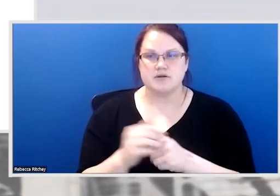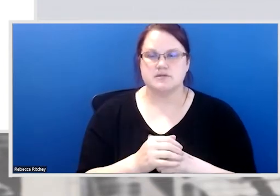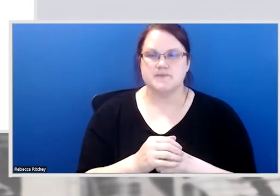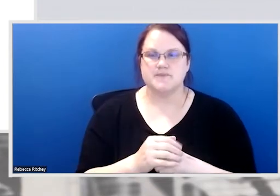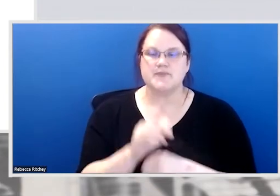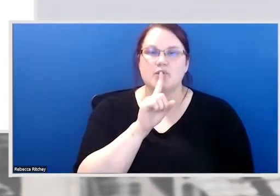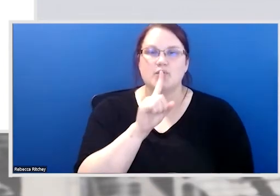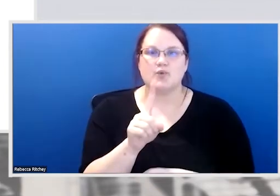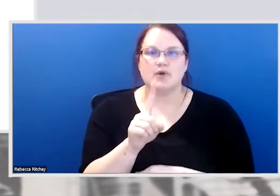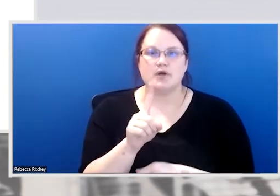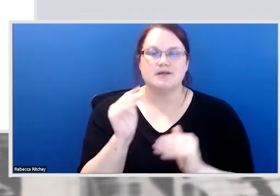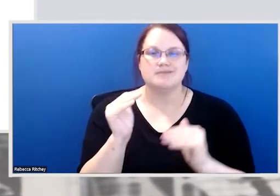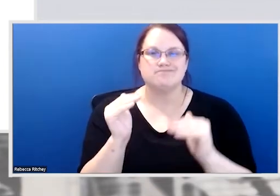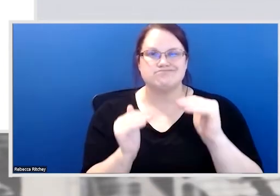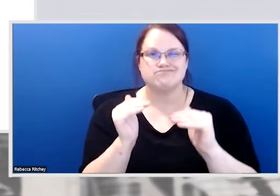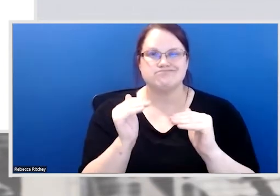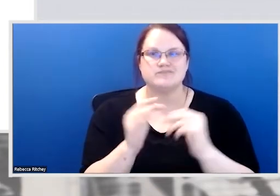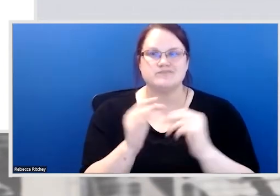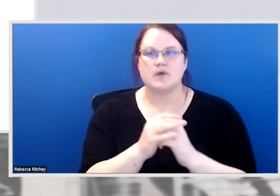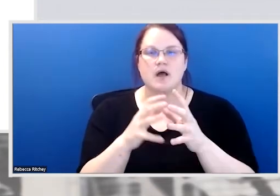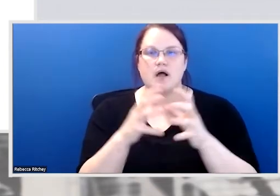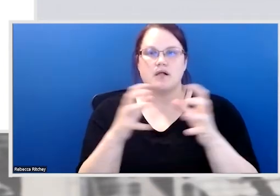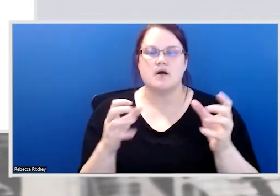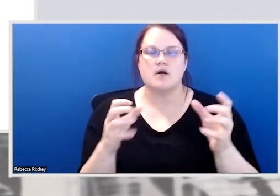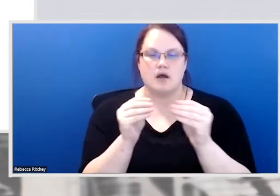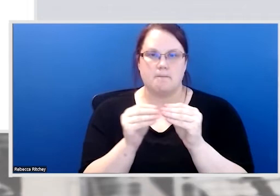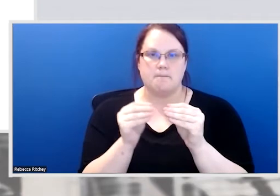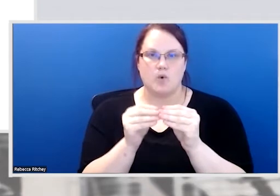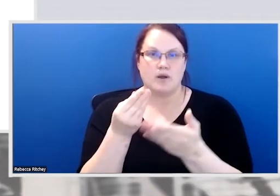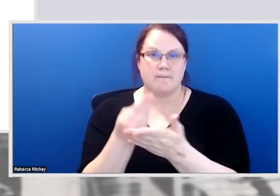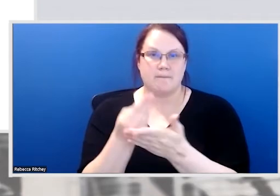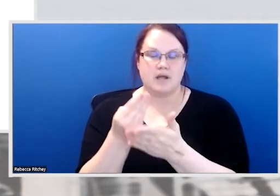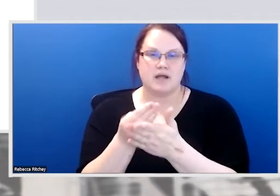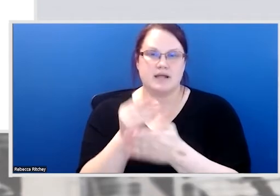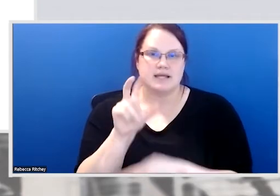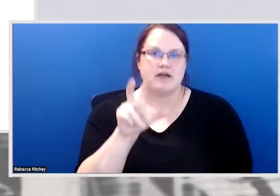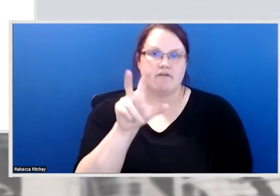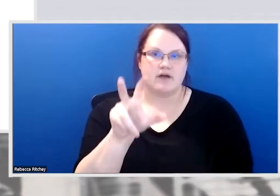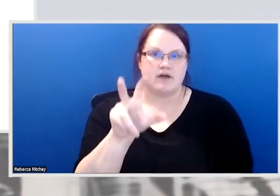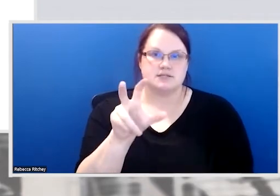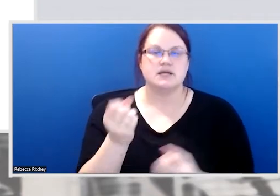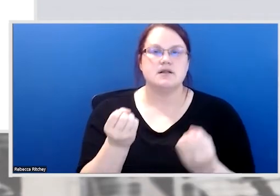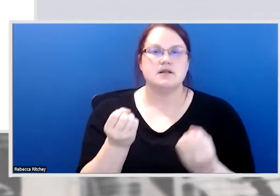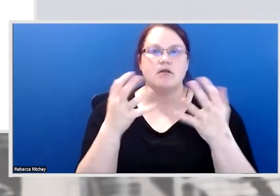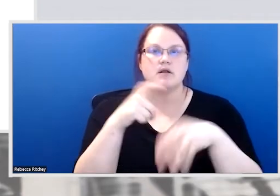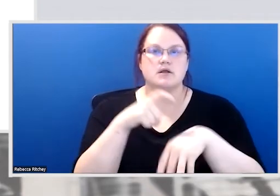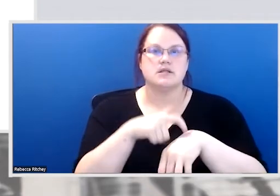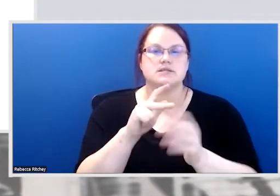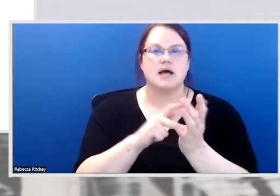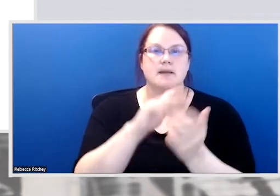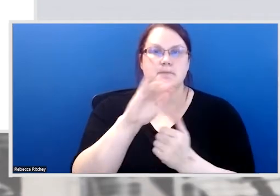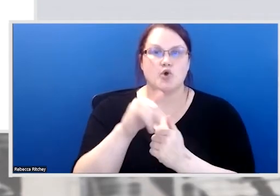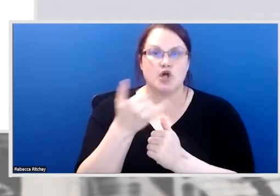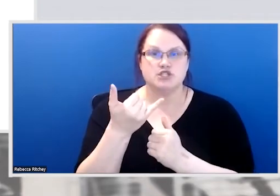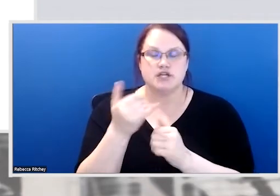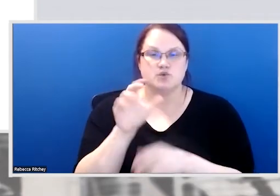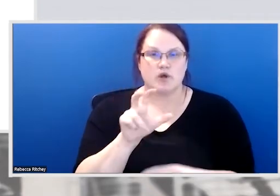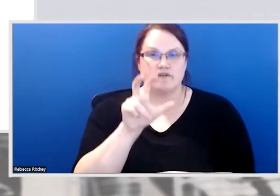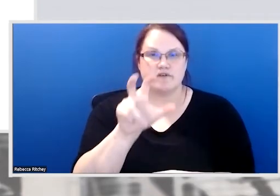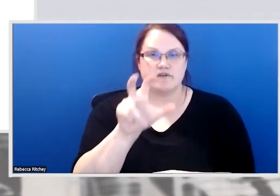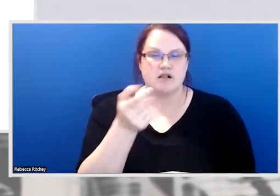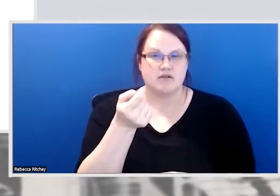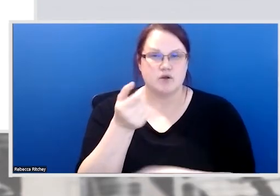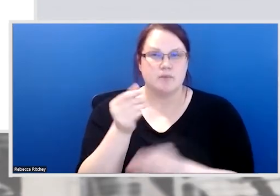really leverages into quite a lot more money invested. And a lot of times the projects that we're investing in are a little bit